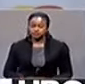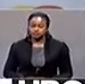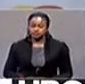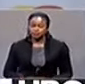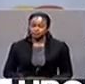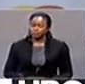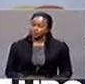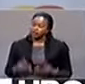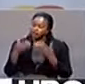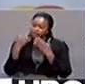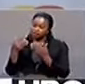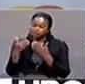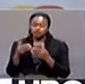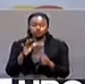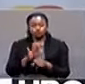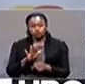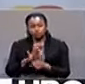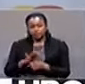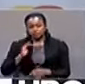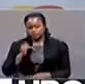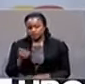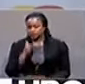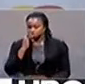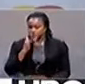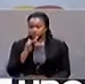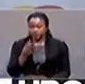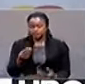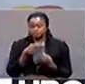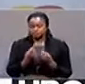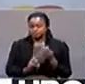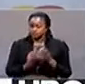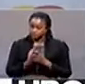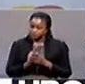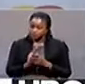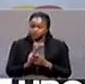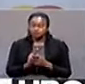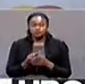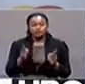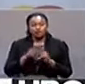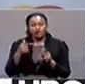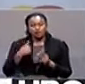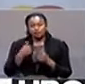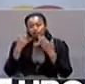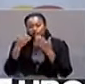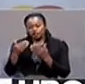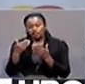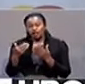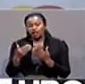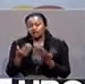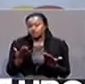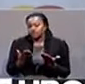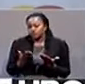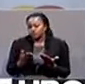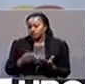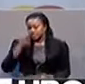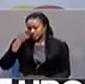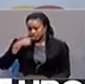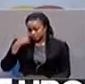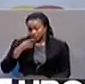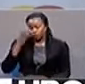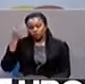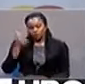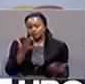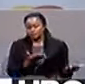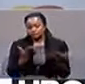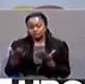Thank you very much, Madam Speaker, for the opportunity. I want to thank Ndugurugunda for the motion that has been